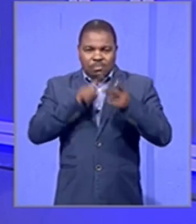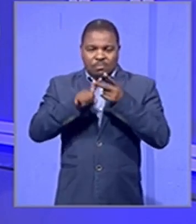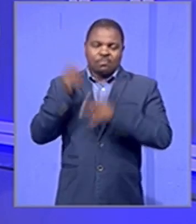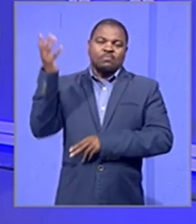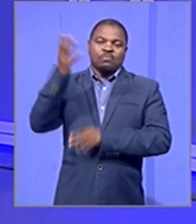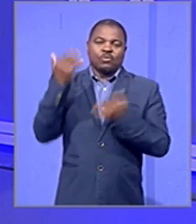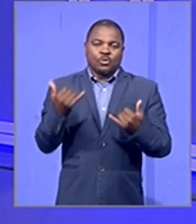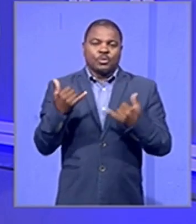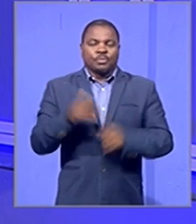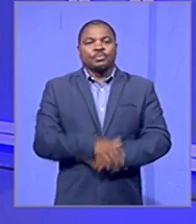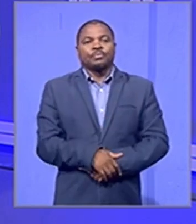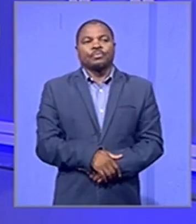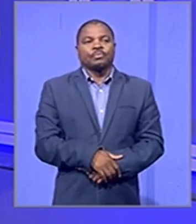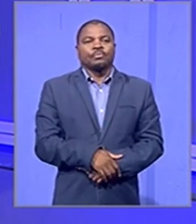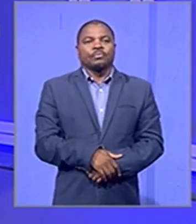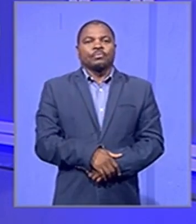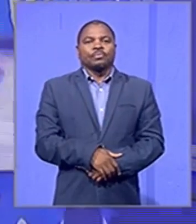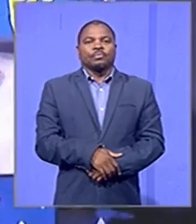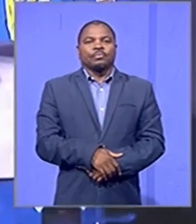jeno.